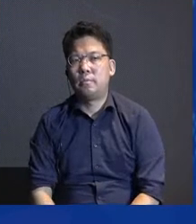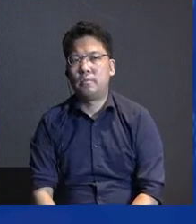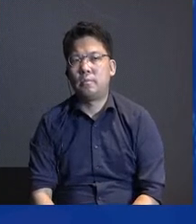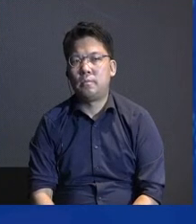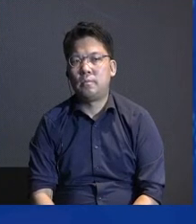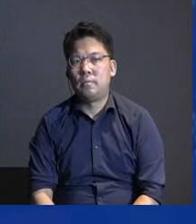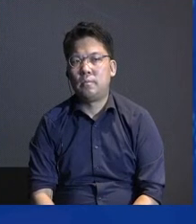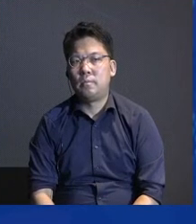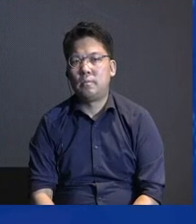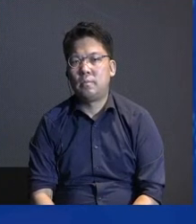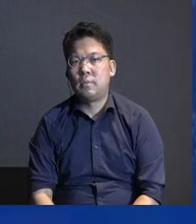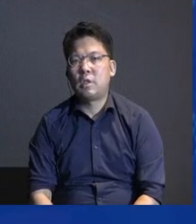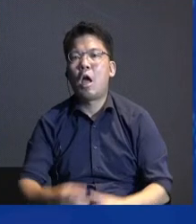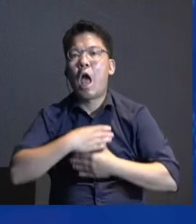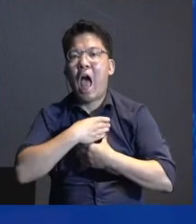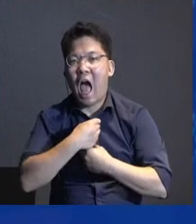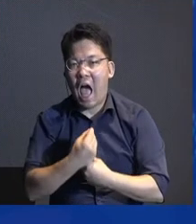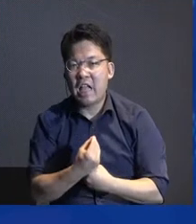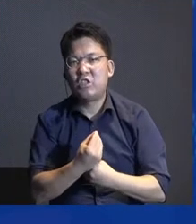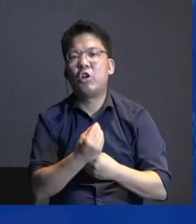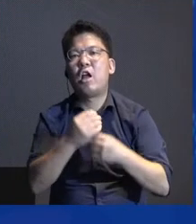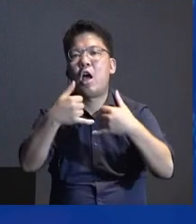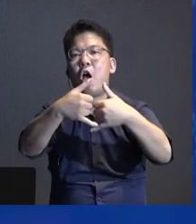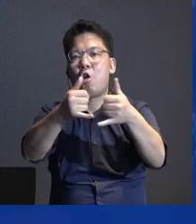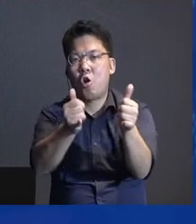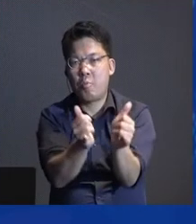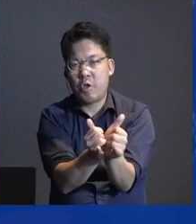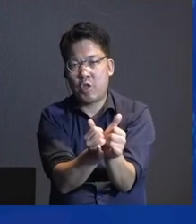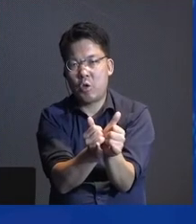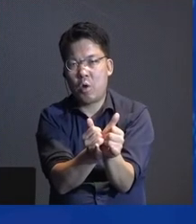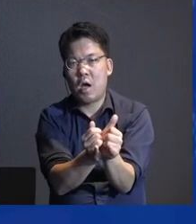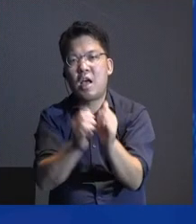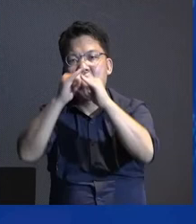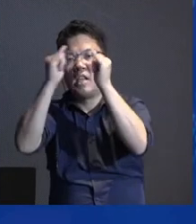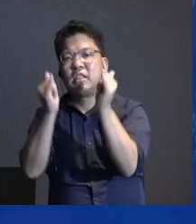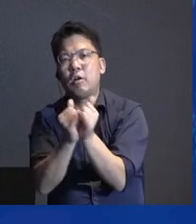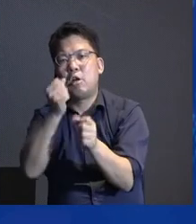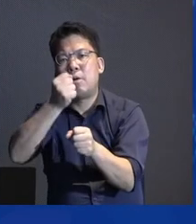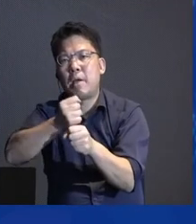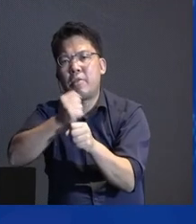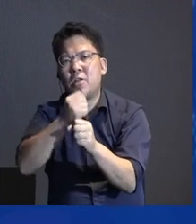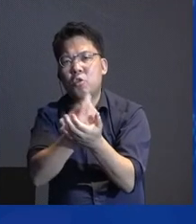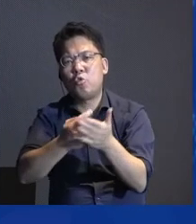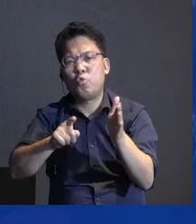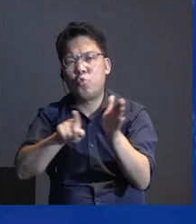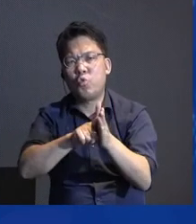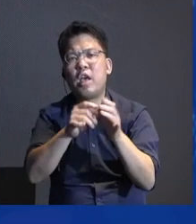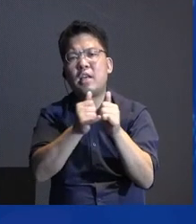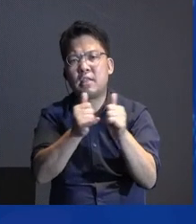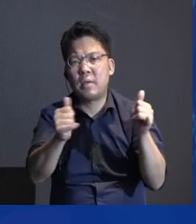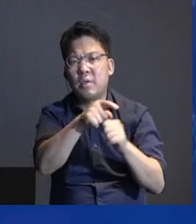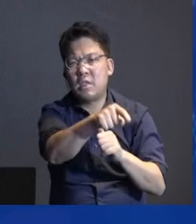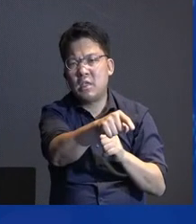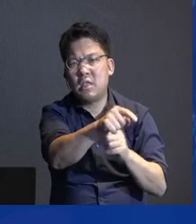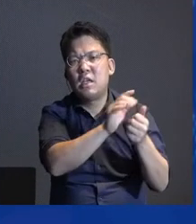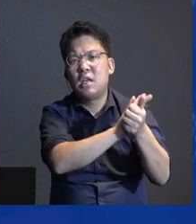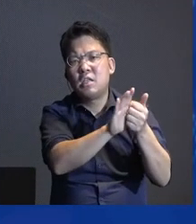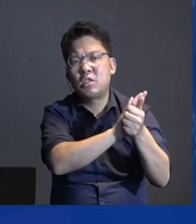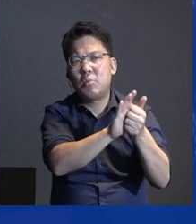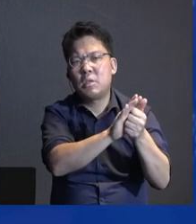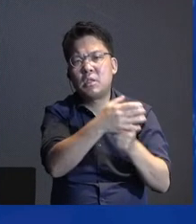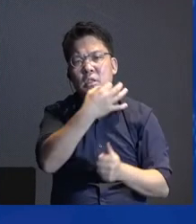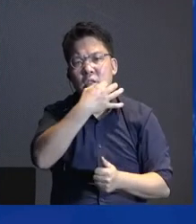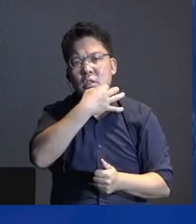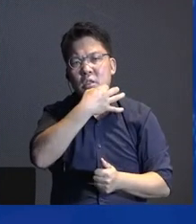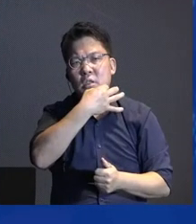society, the elderly are not the only recipients of the service. We thought that we could